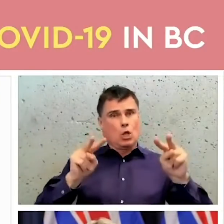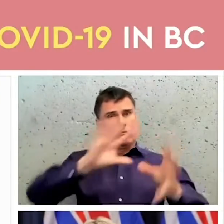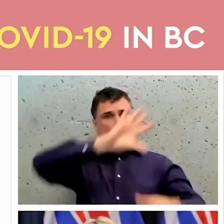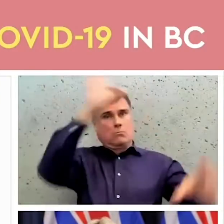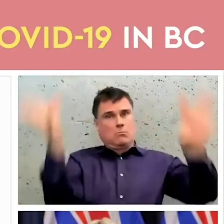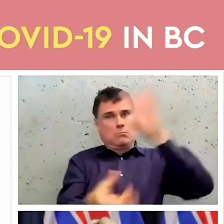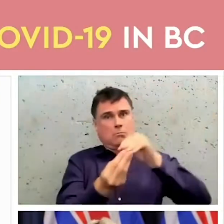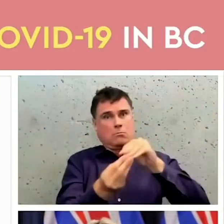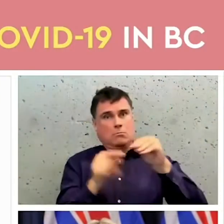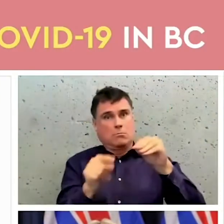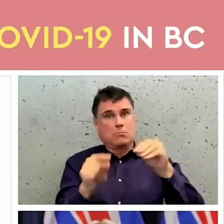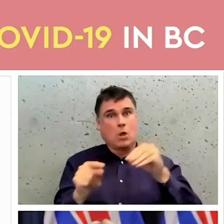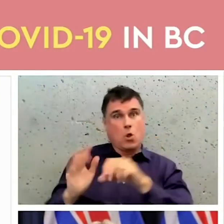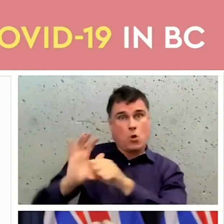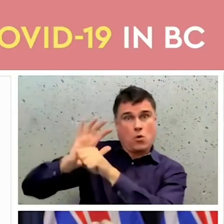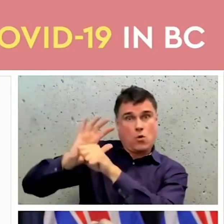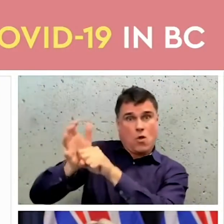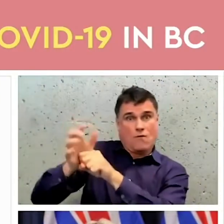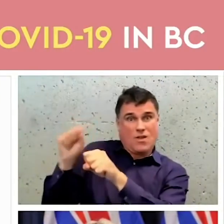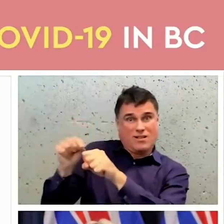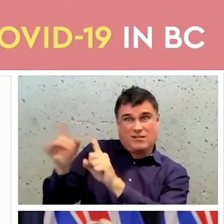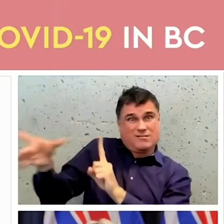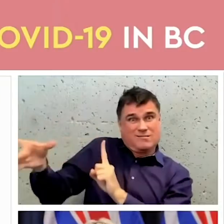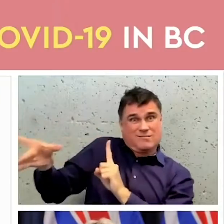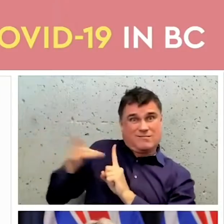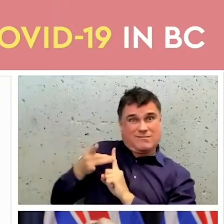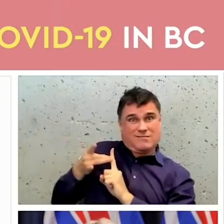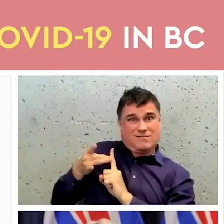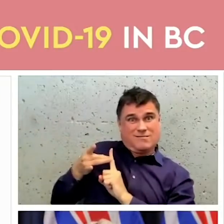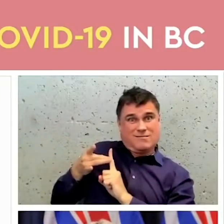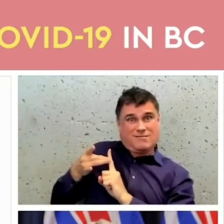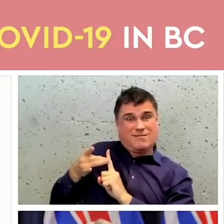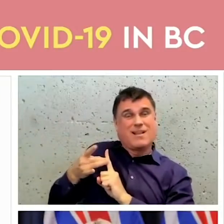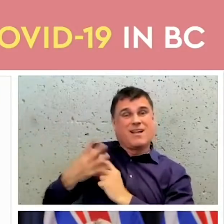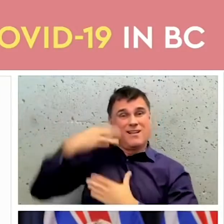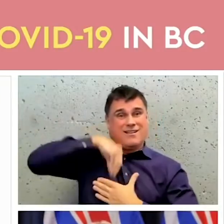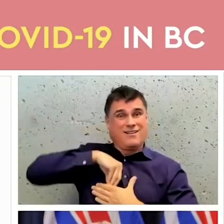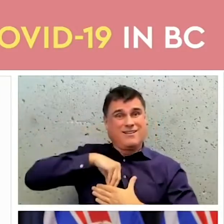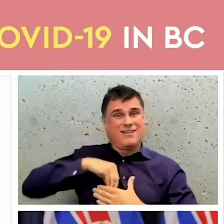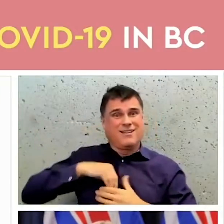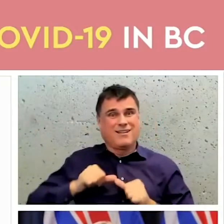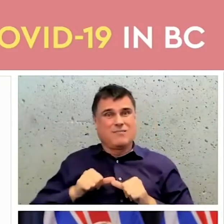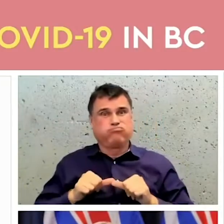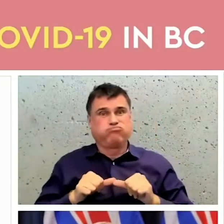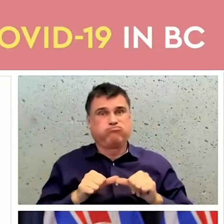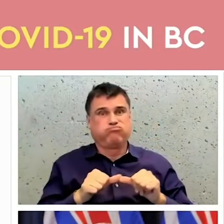being vaccinated. We do get reports of adverse events. Most of them are mild,